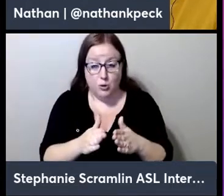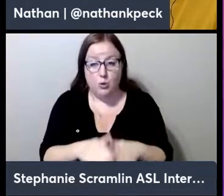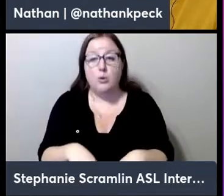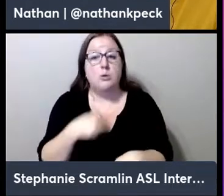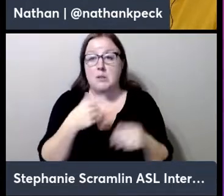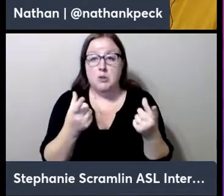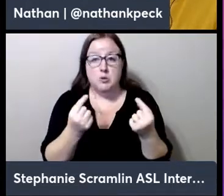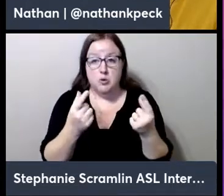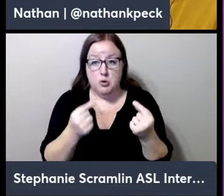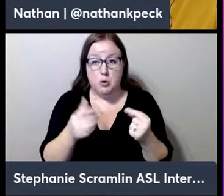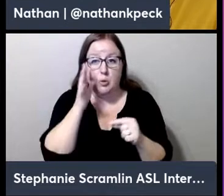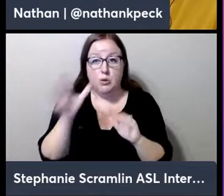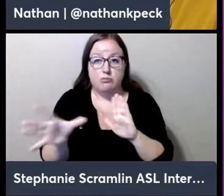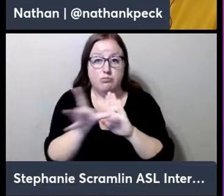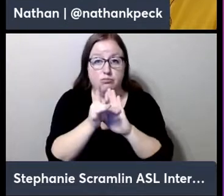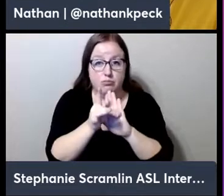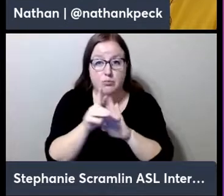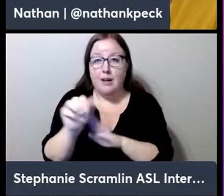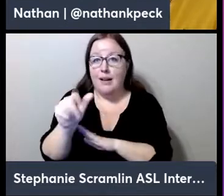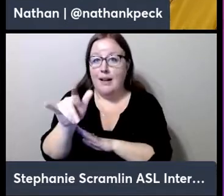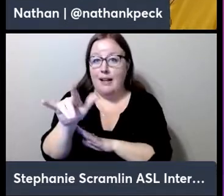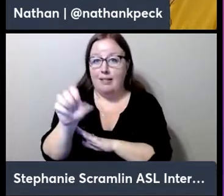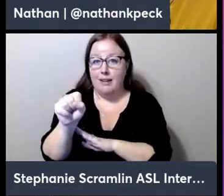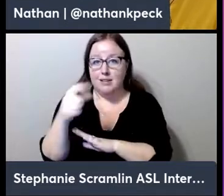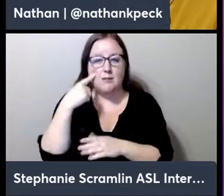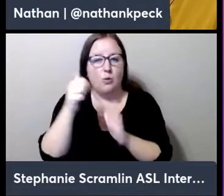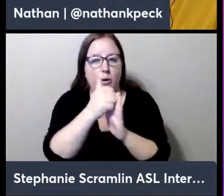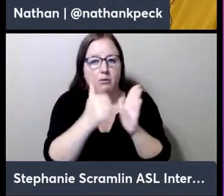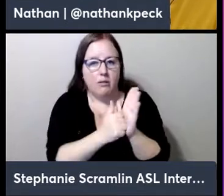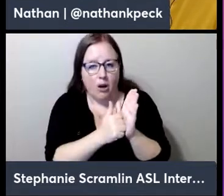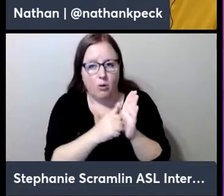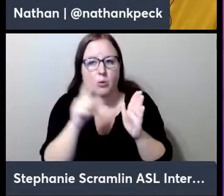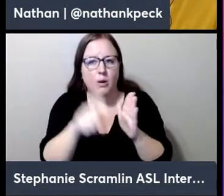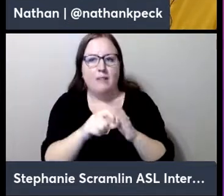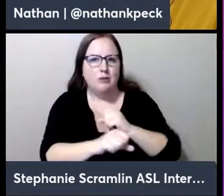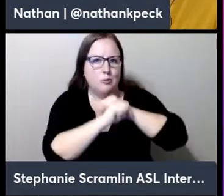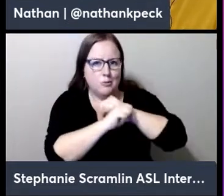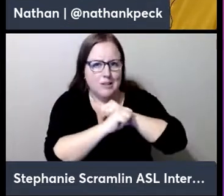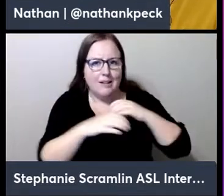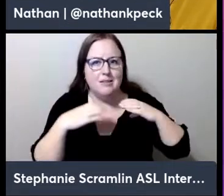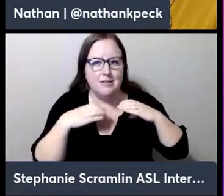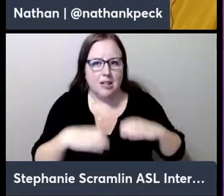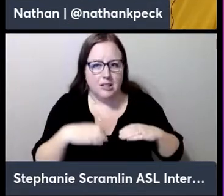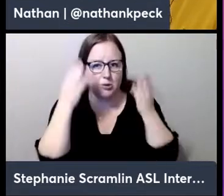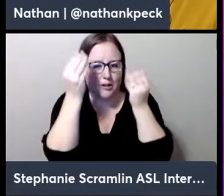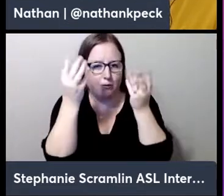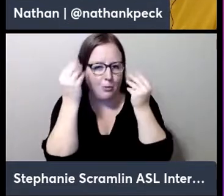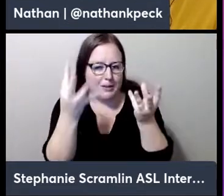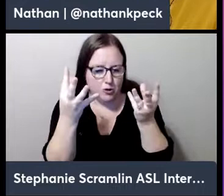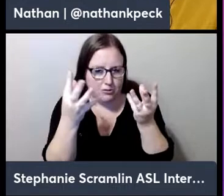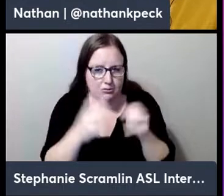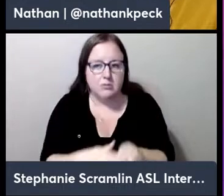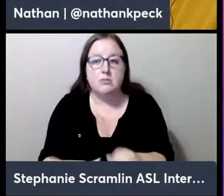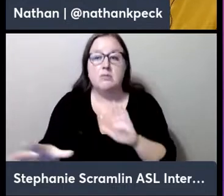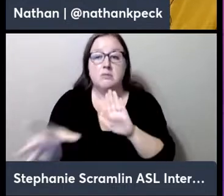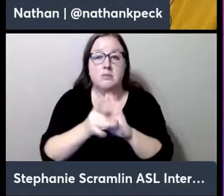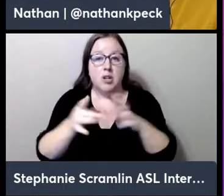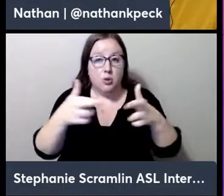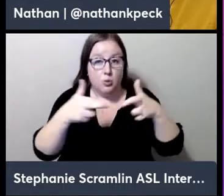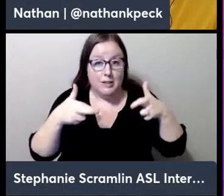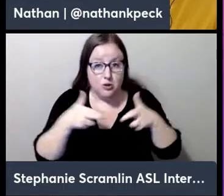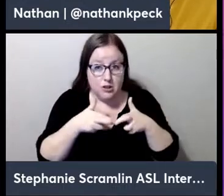do is I'm going to select the alias of an account. We got to protect customers' information. I'm going to select the region. Let's